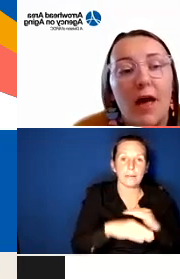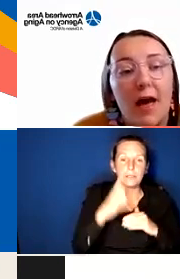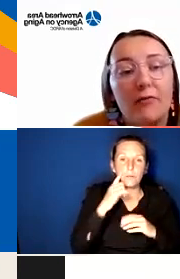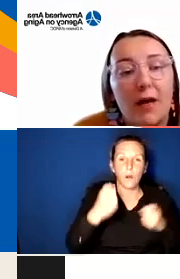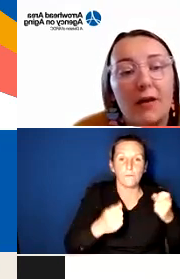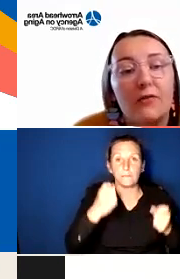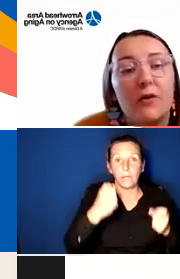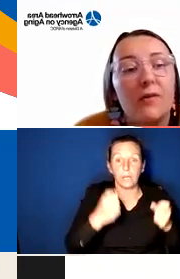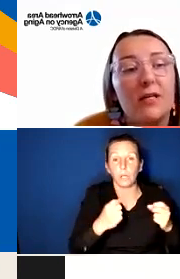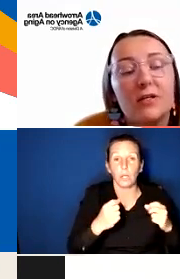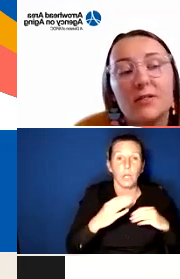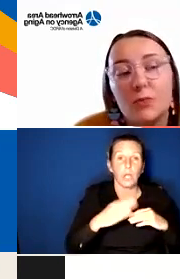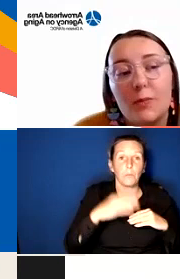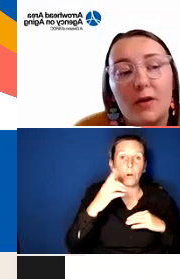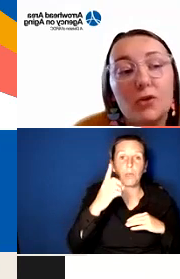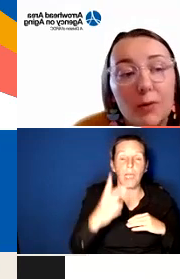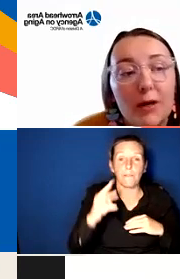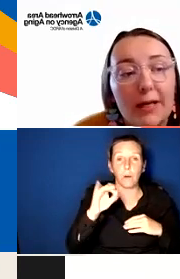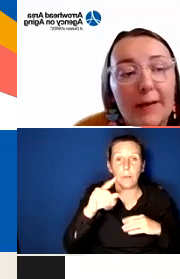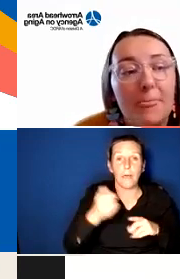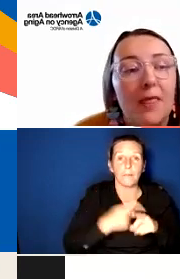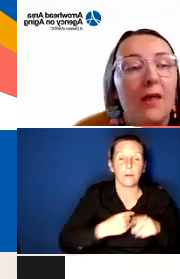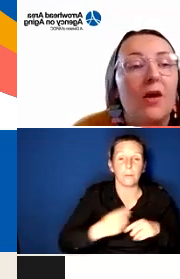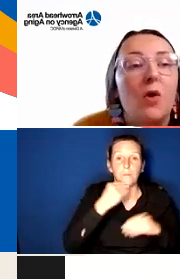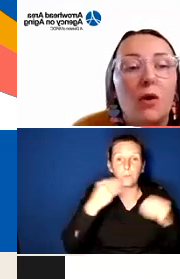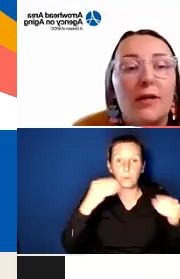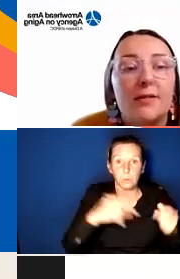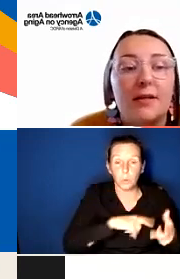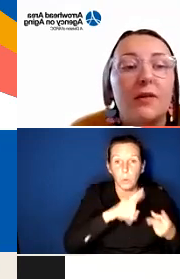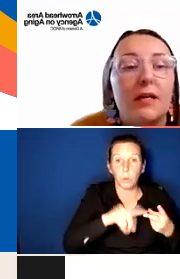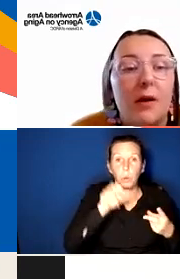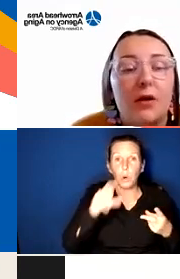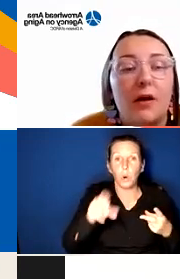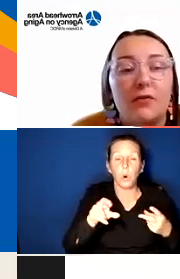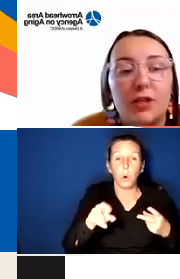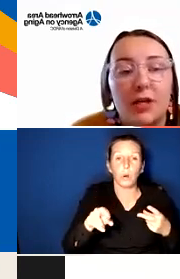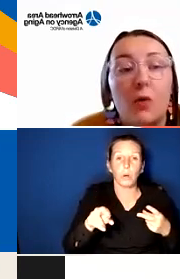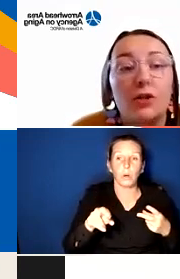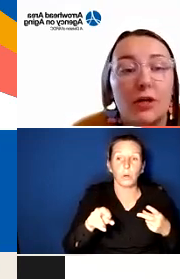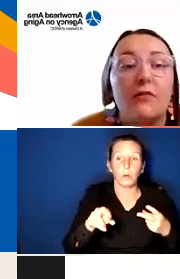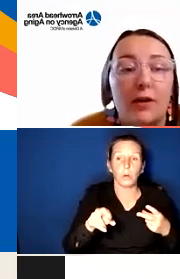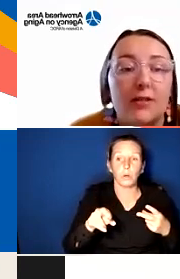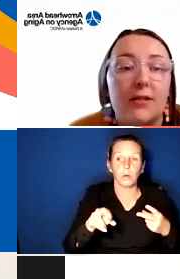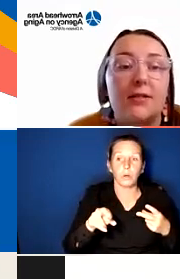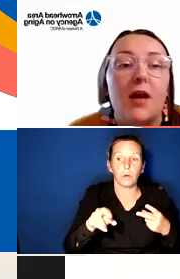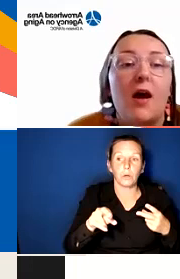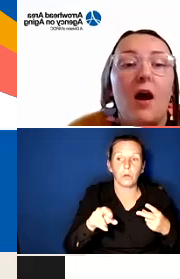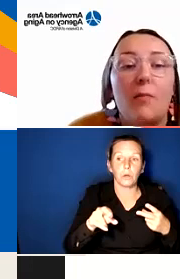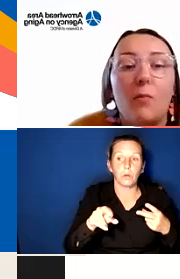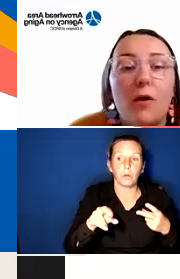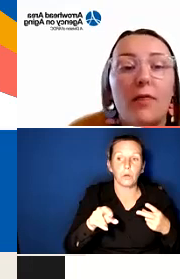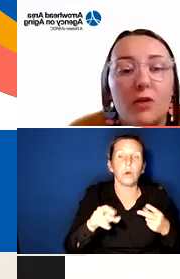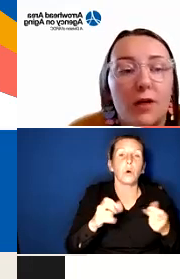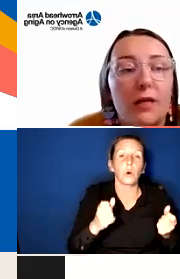than half mile from the nearest supermarket, or a significant number of share of residents